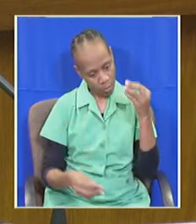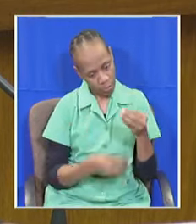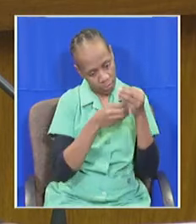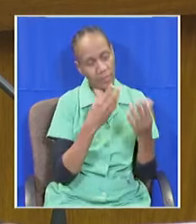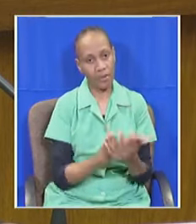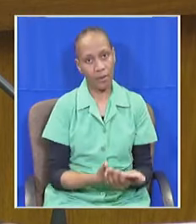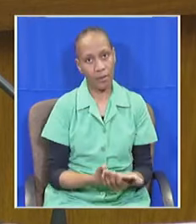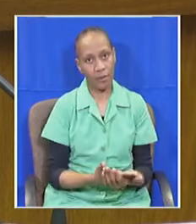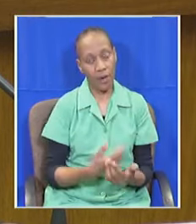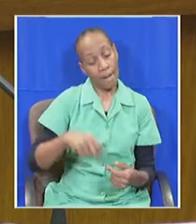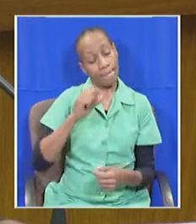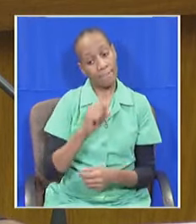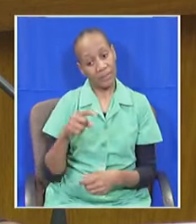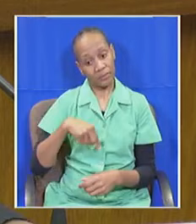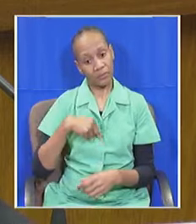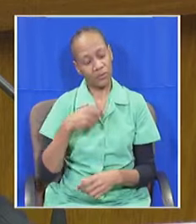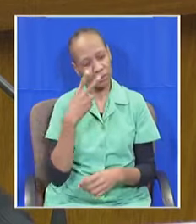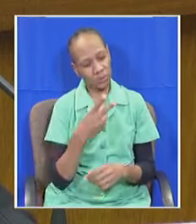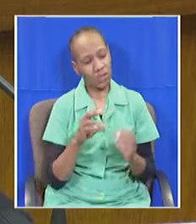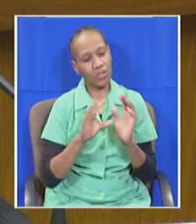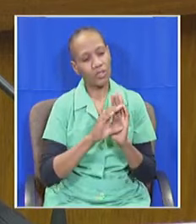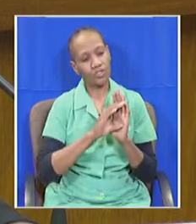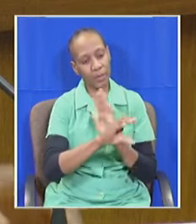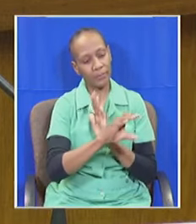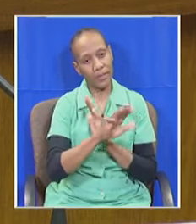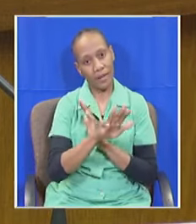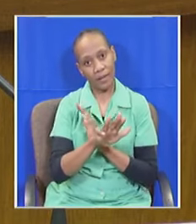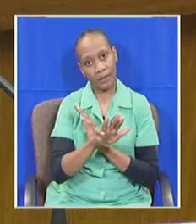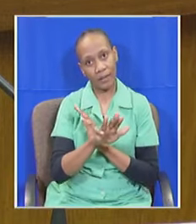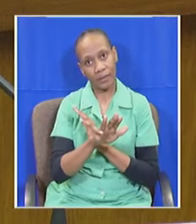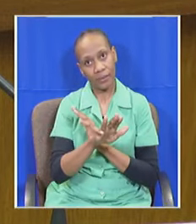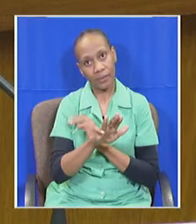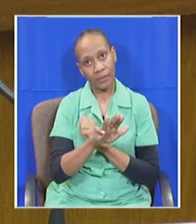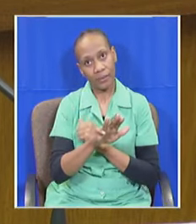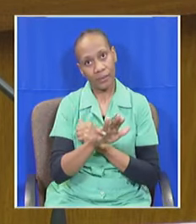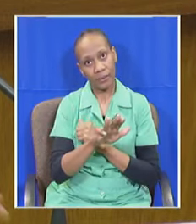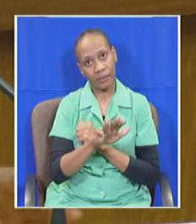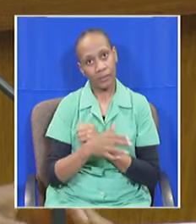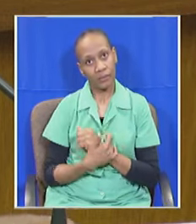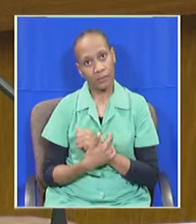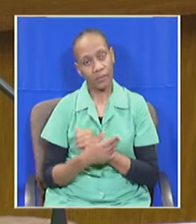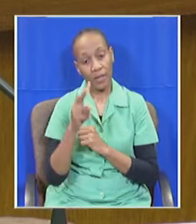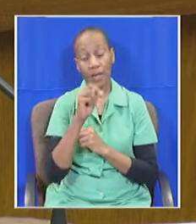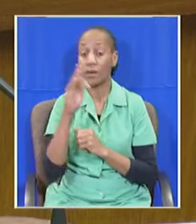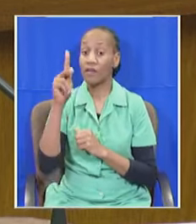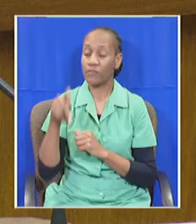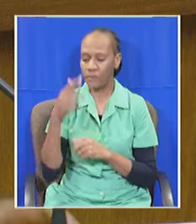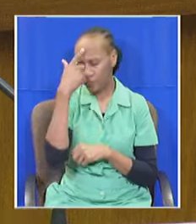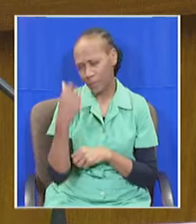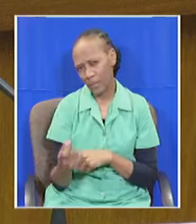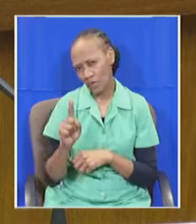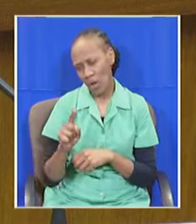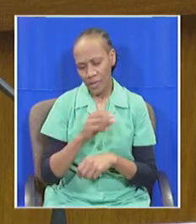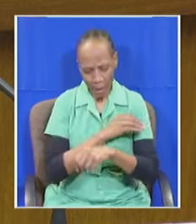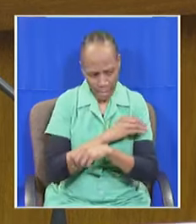no chapter 9 we feel more should be done with it. Now, the National Freedom Party believes that empowering our traditional